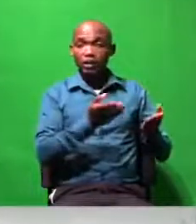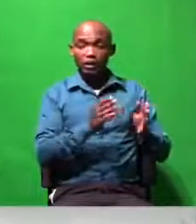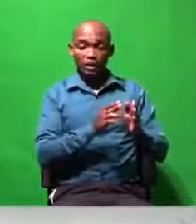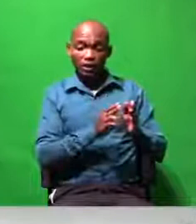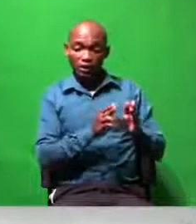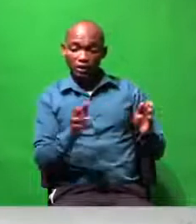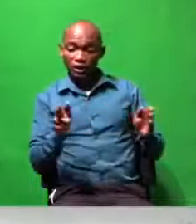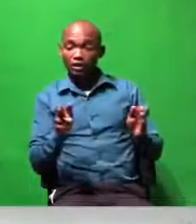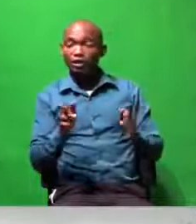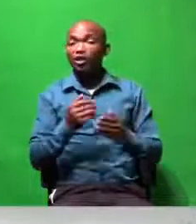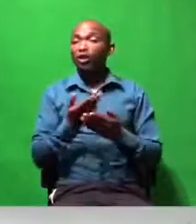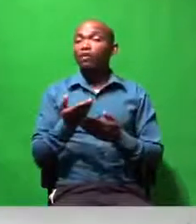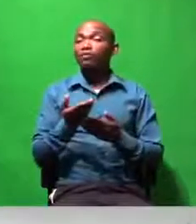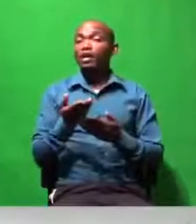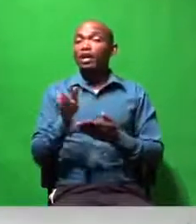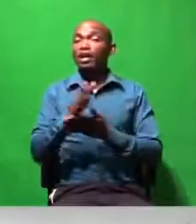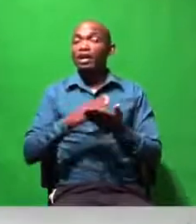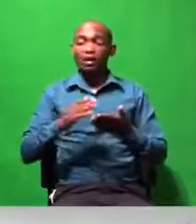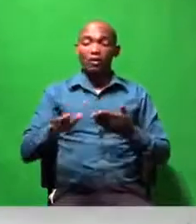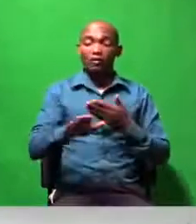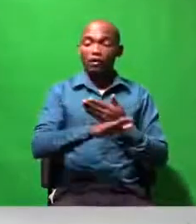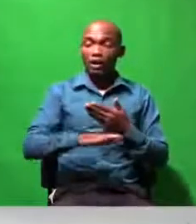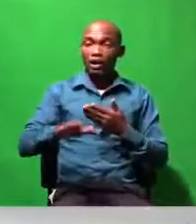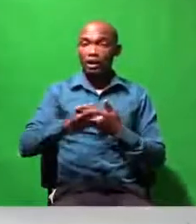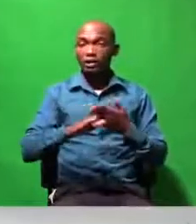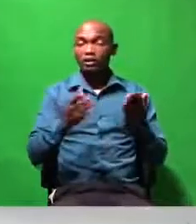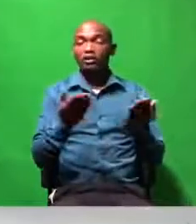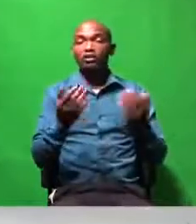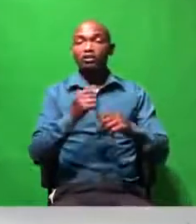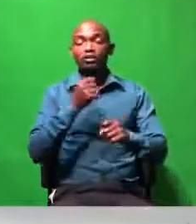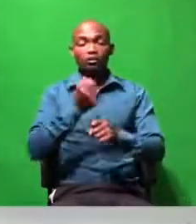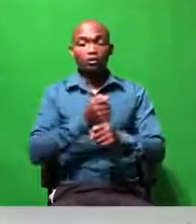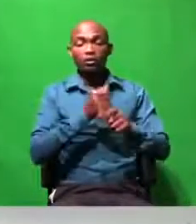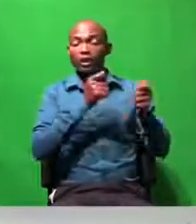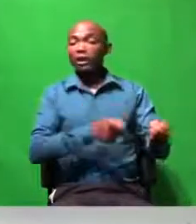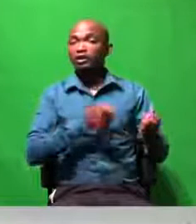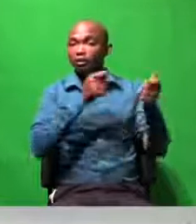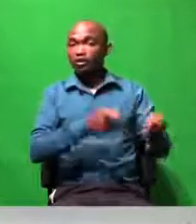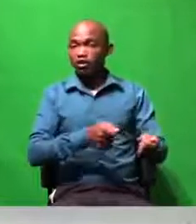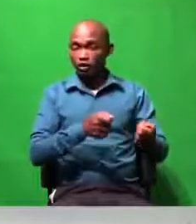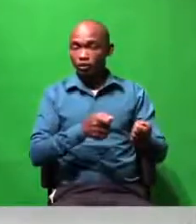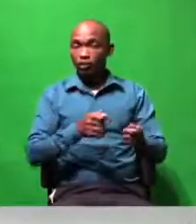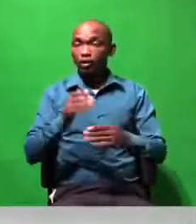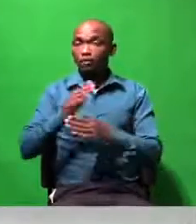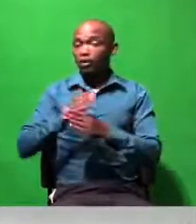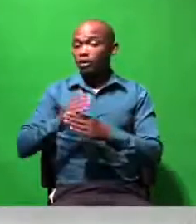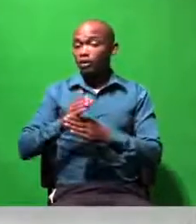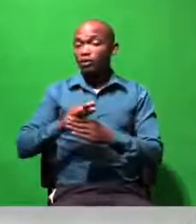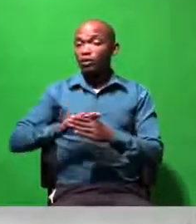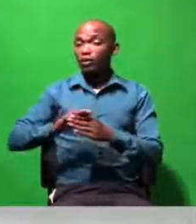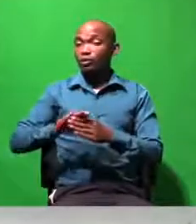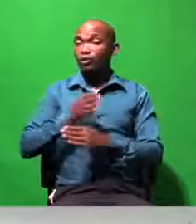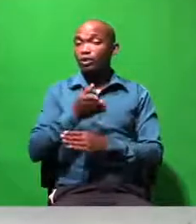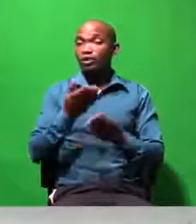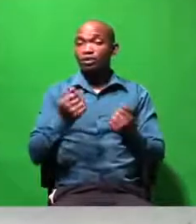the land which needed to use for cultivation. But they use this knowledge in order to make a